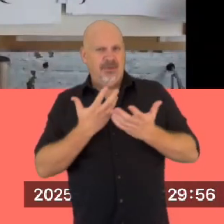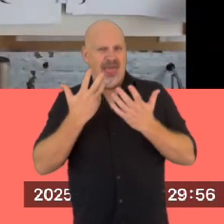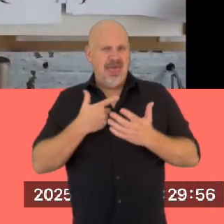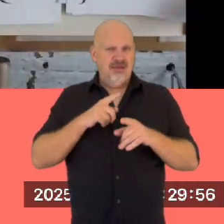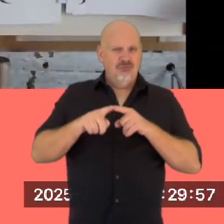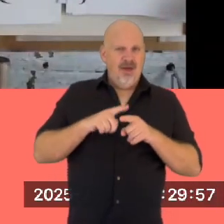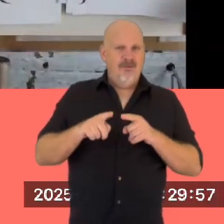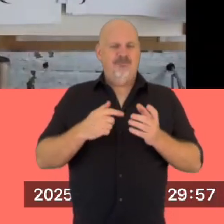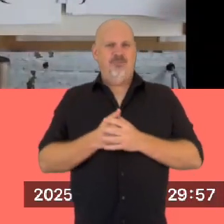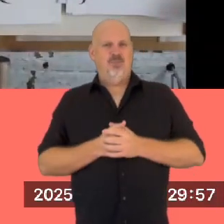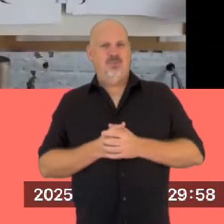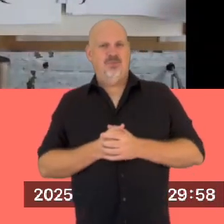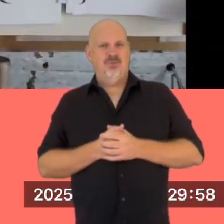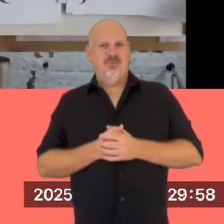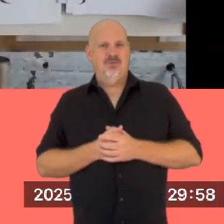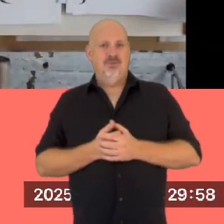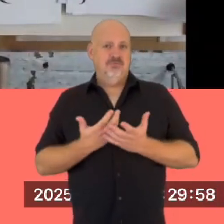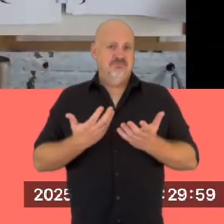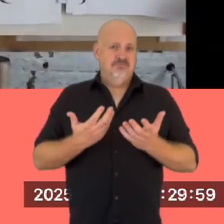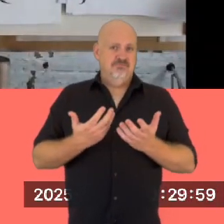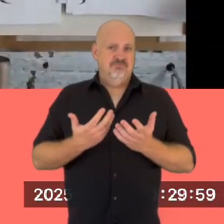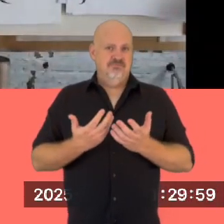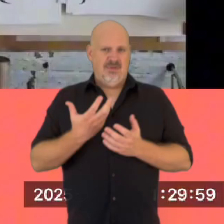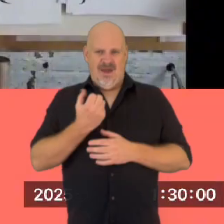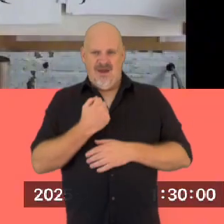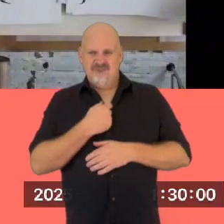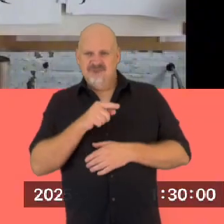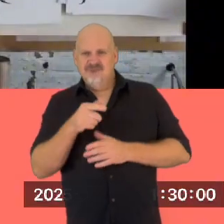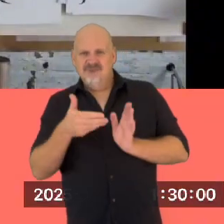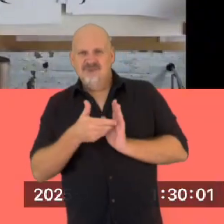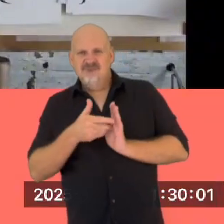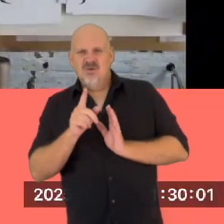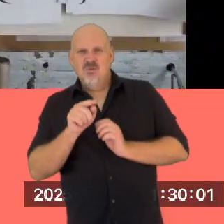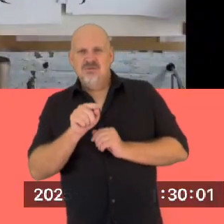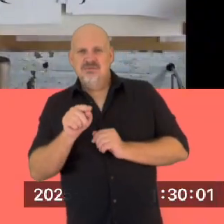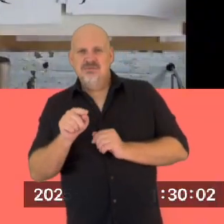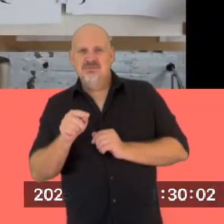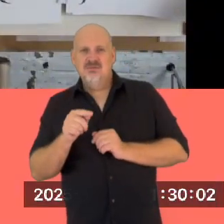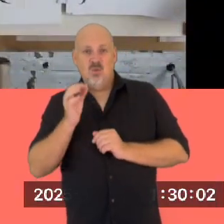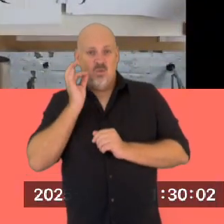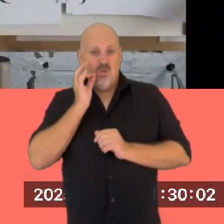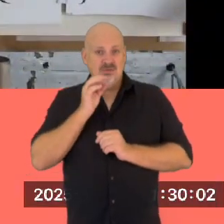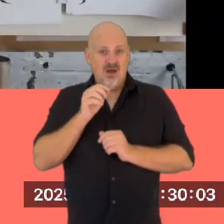color. So I'm going to have to play with those. I've not really used these for a long, long time, so who knows? So I've got some